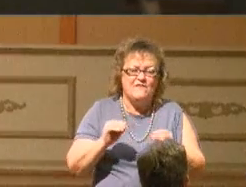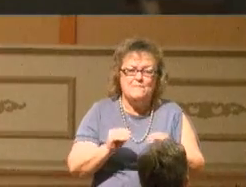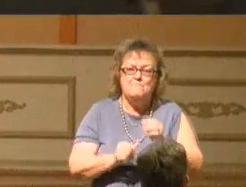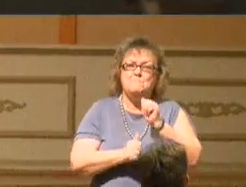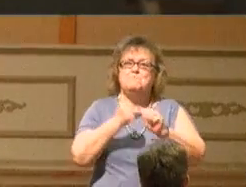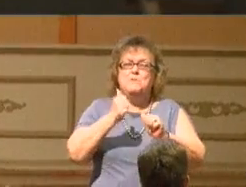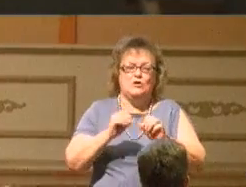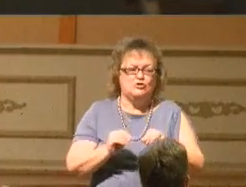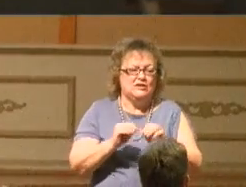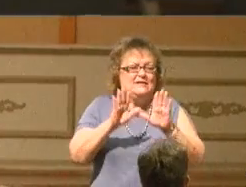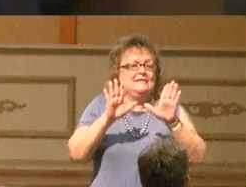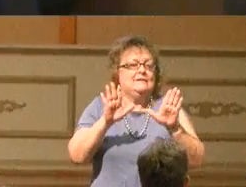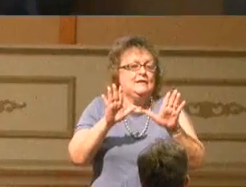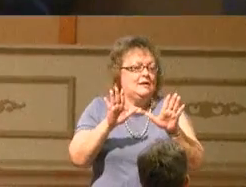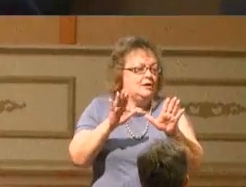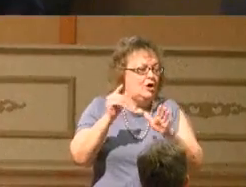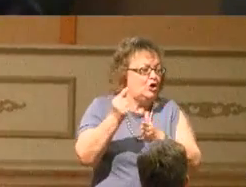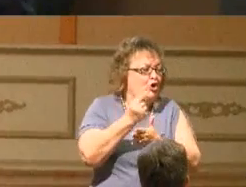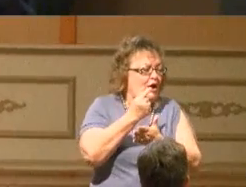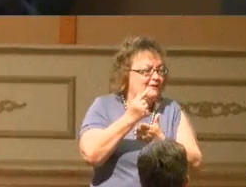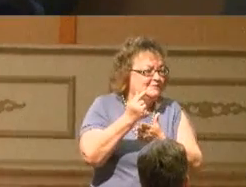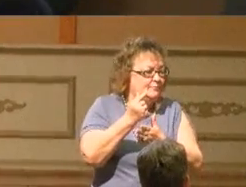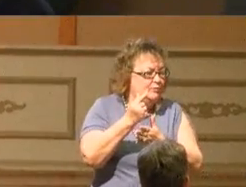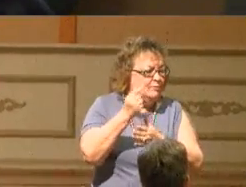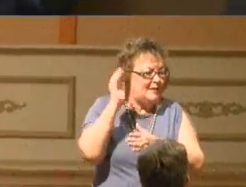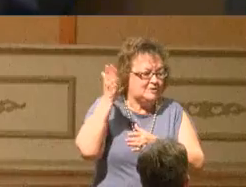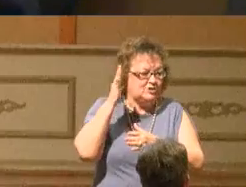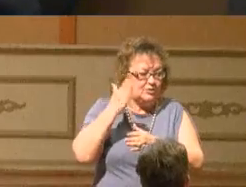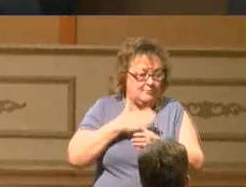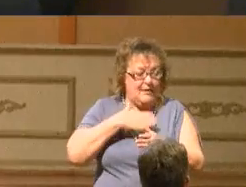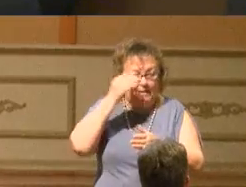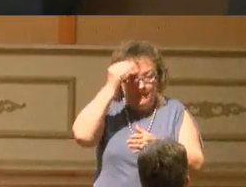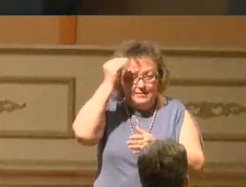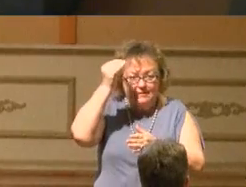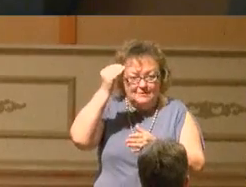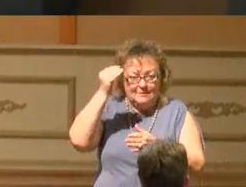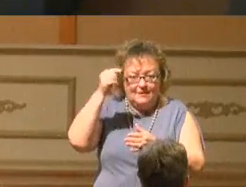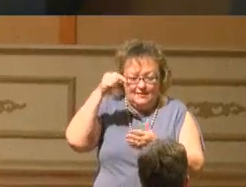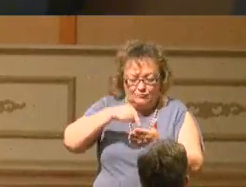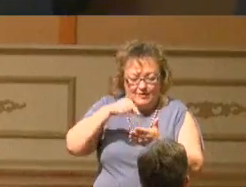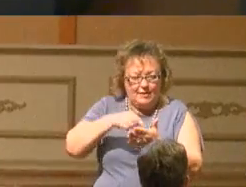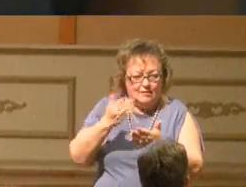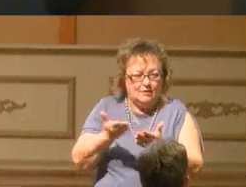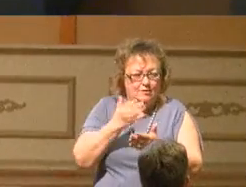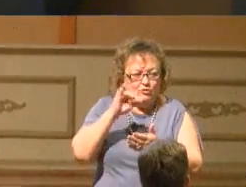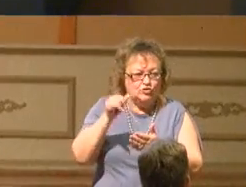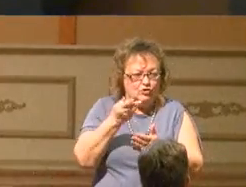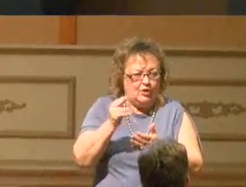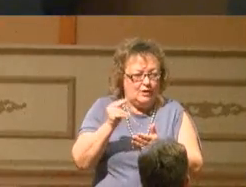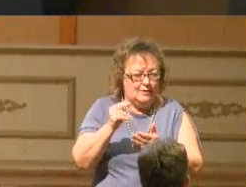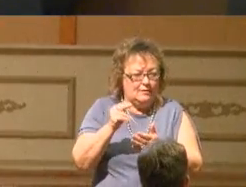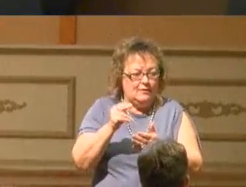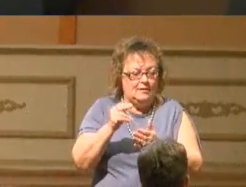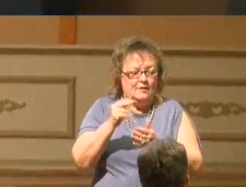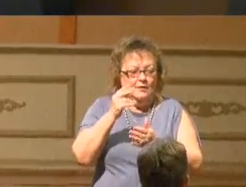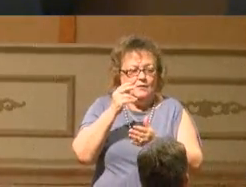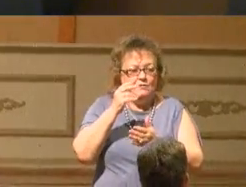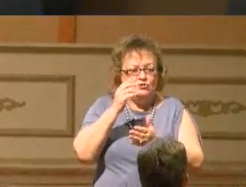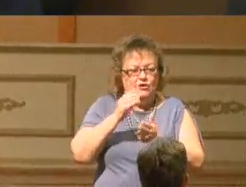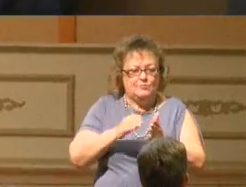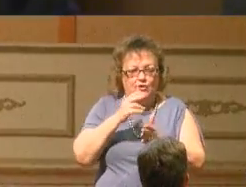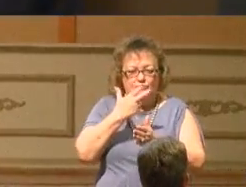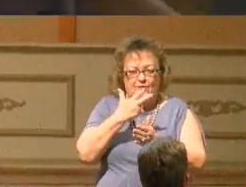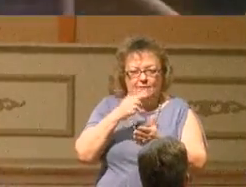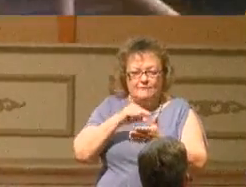the clearest gospel message, I believe, my opinion, is right here in John chapter 3 and verse 36. Let's go to the Lord in prayer.